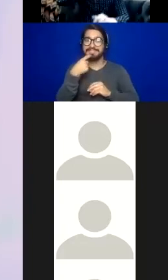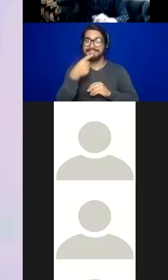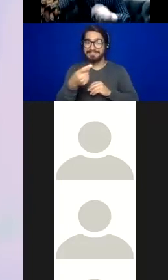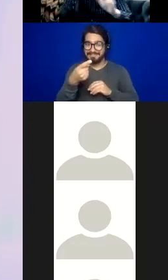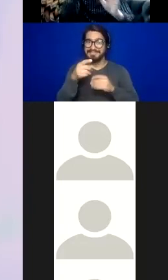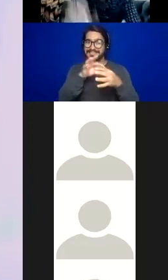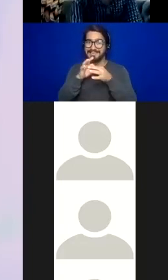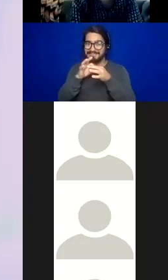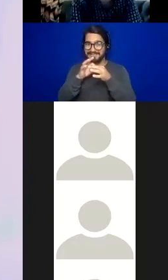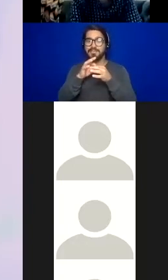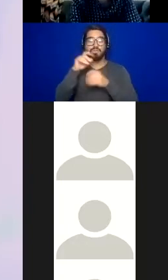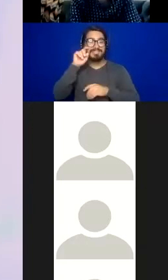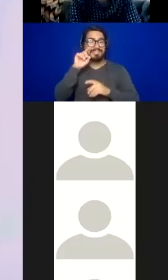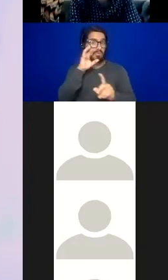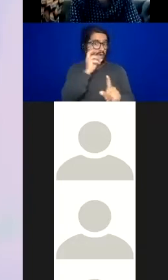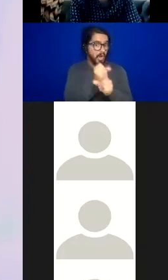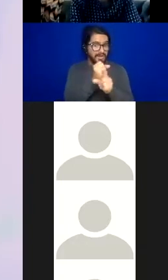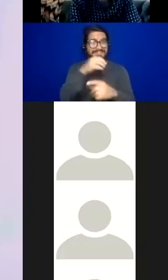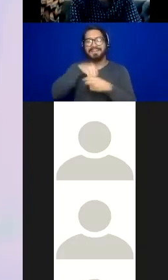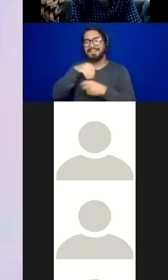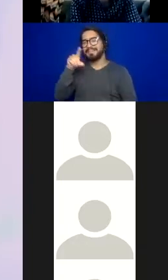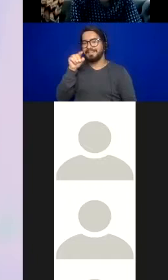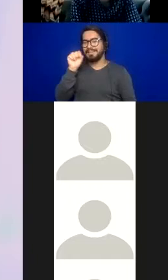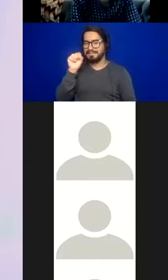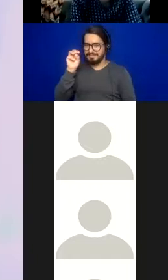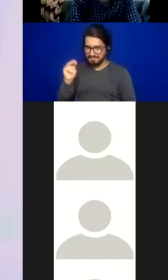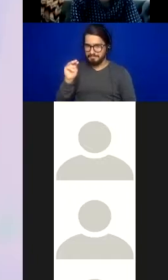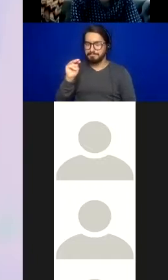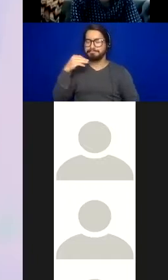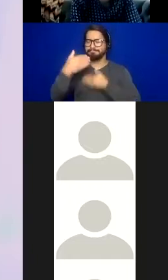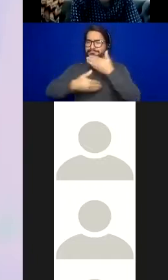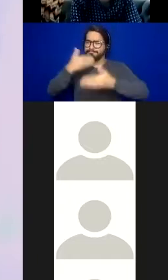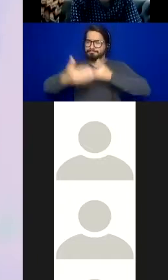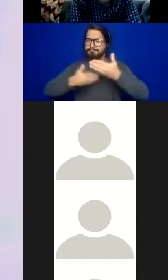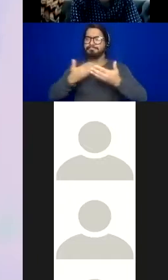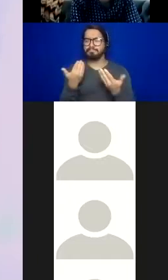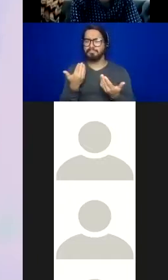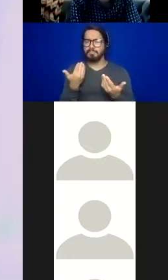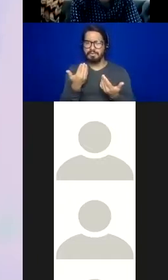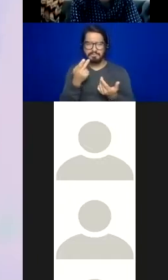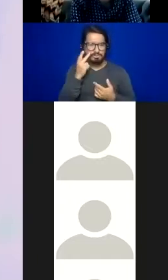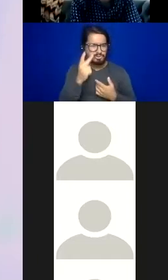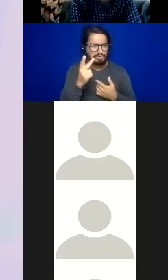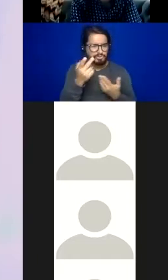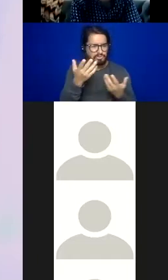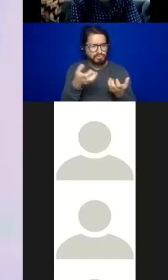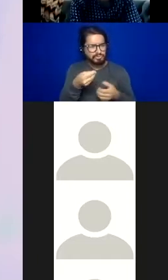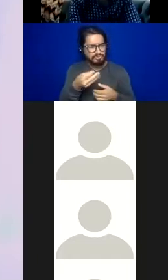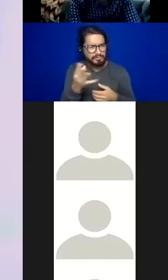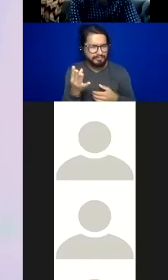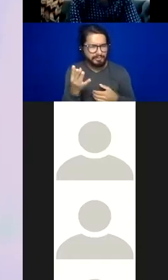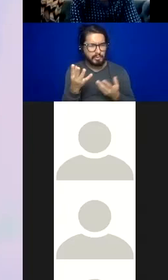orientation and gender identity in the DSM over time. And so there's just a few things that I really want to highlight